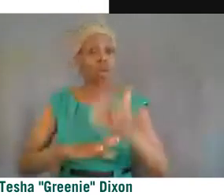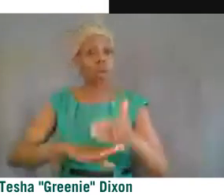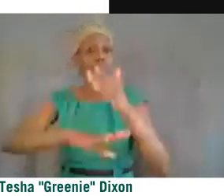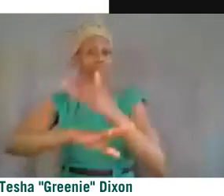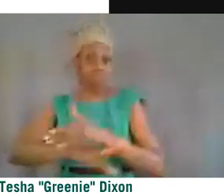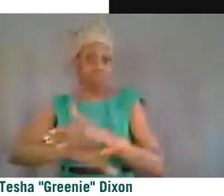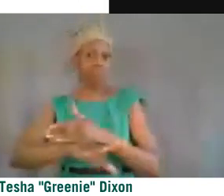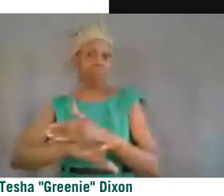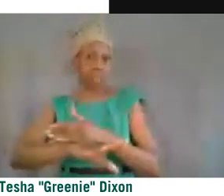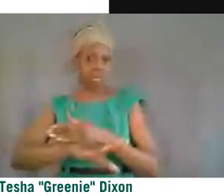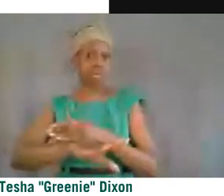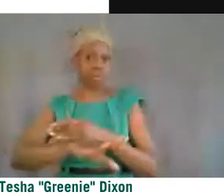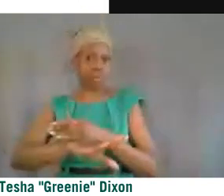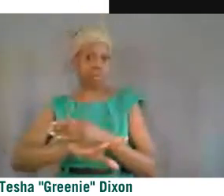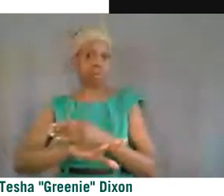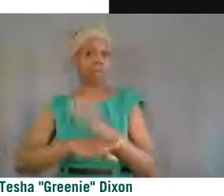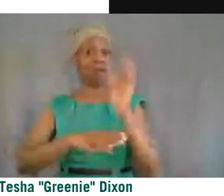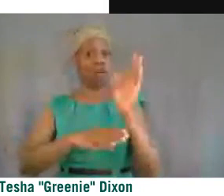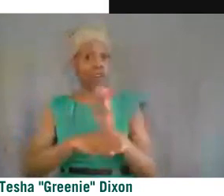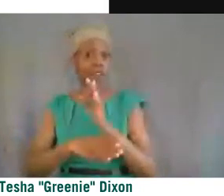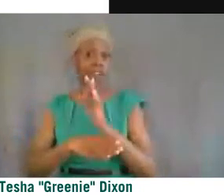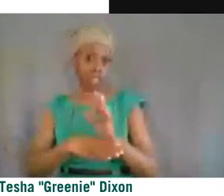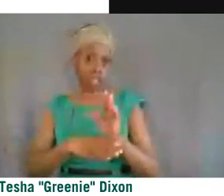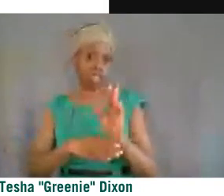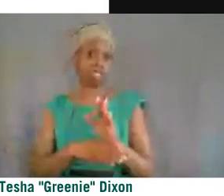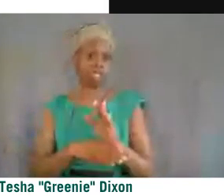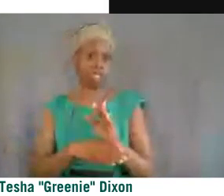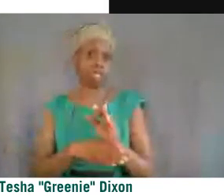a function